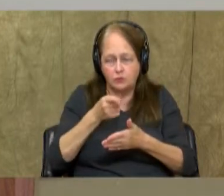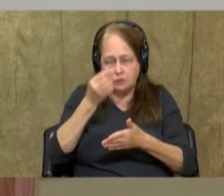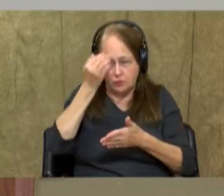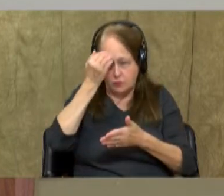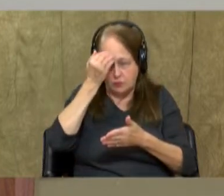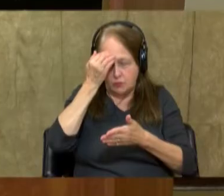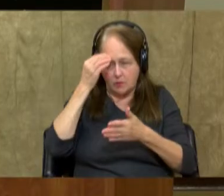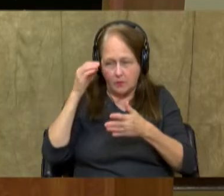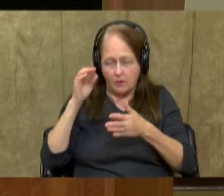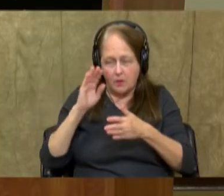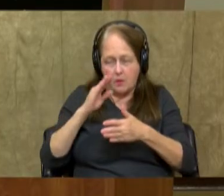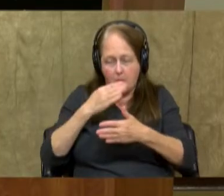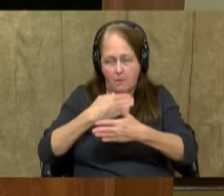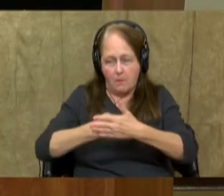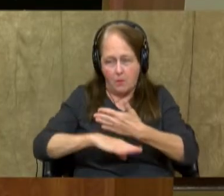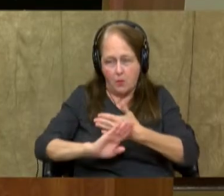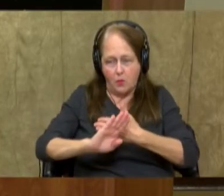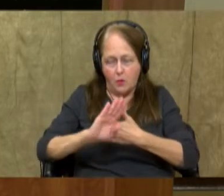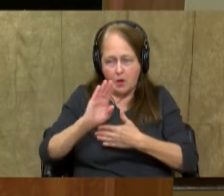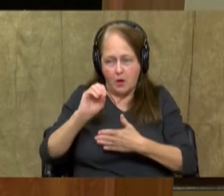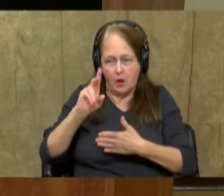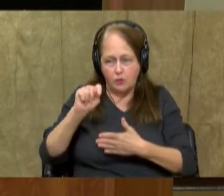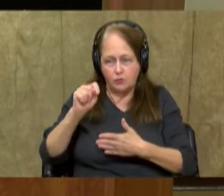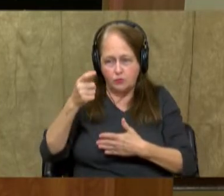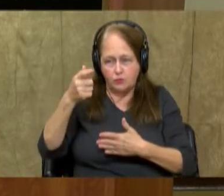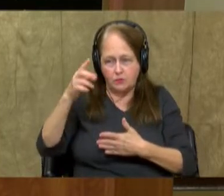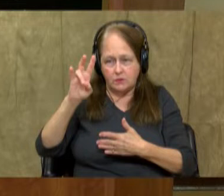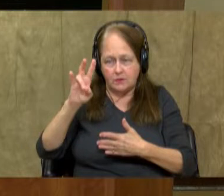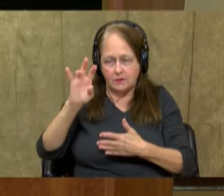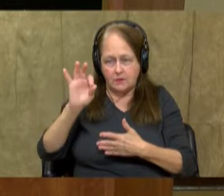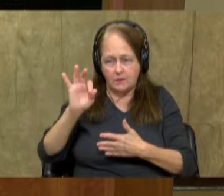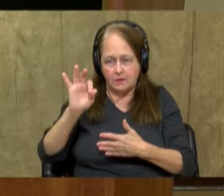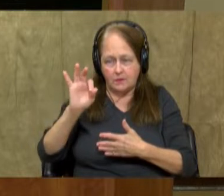his actual date of birth, October the 27th,